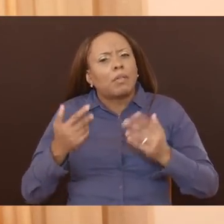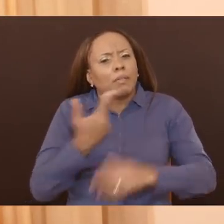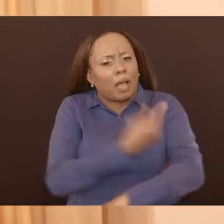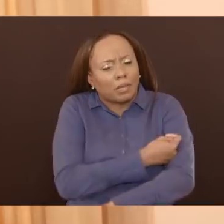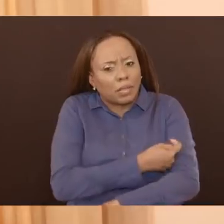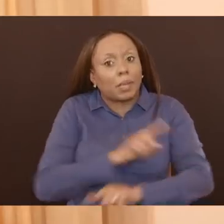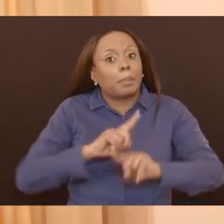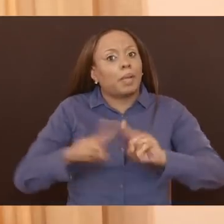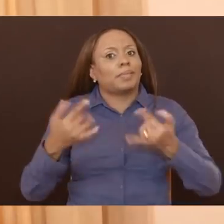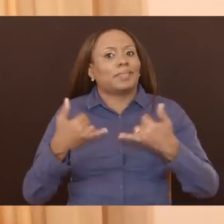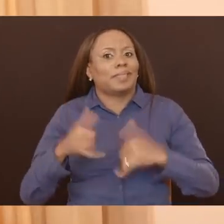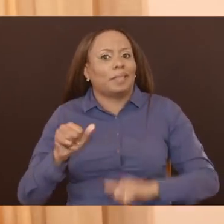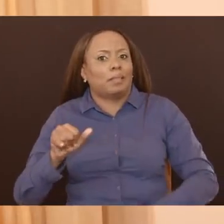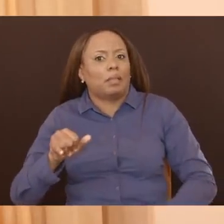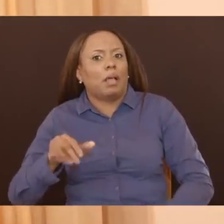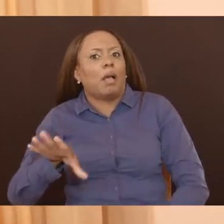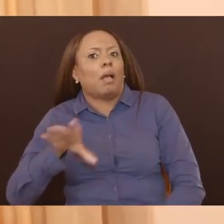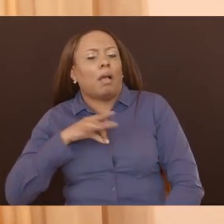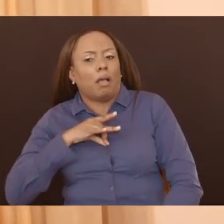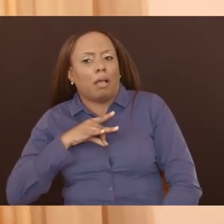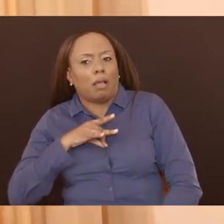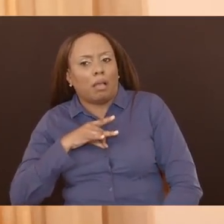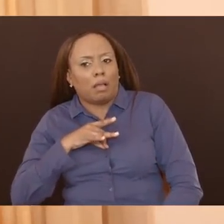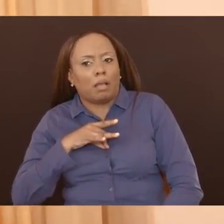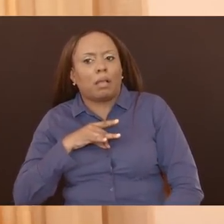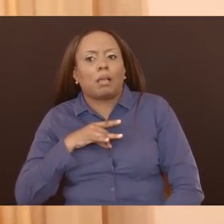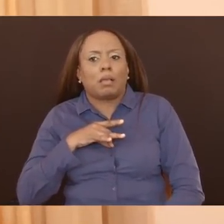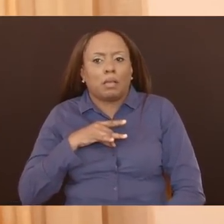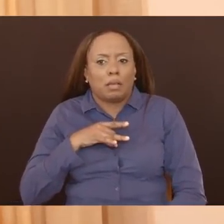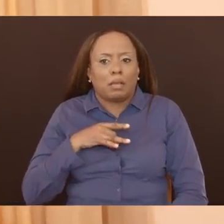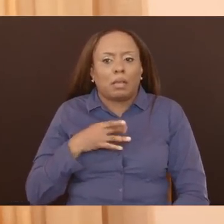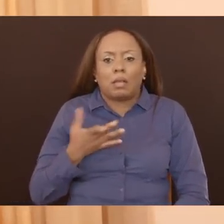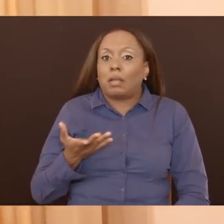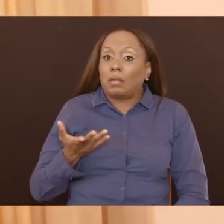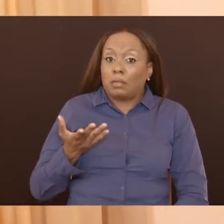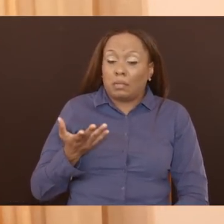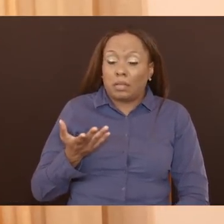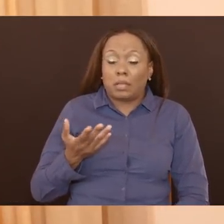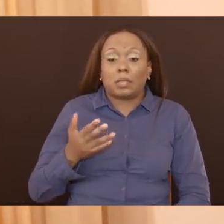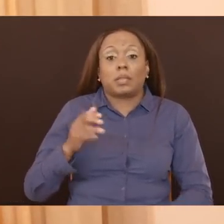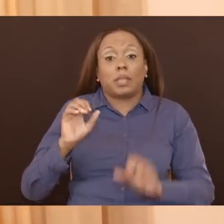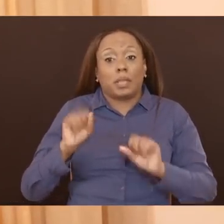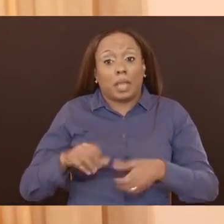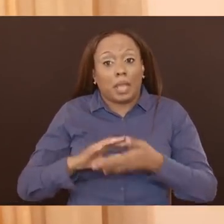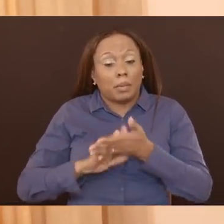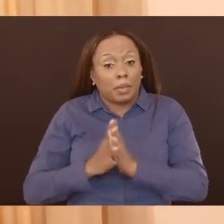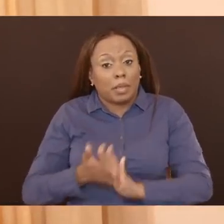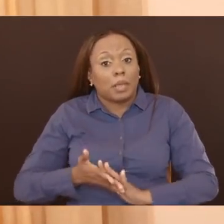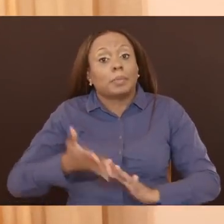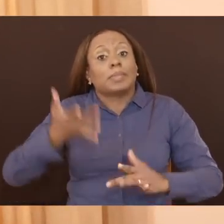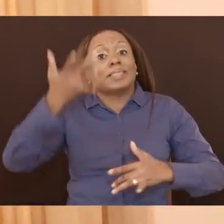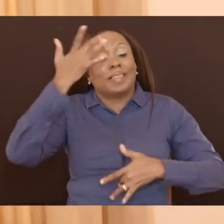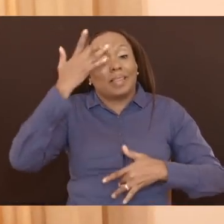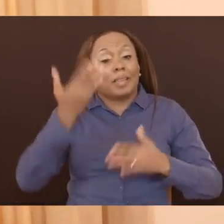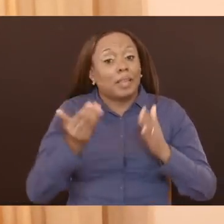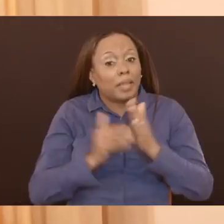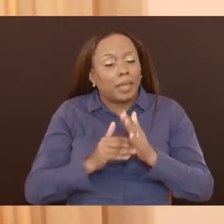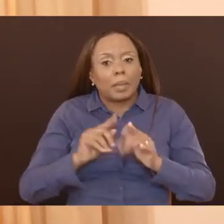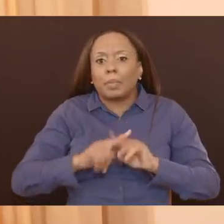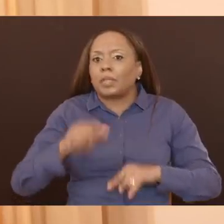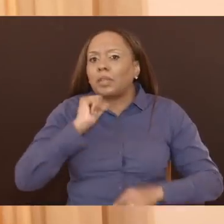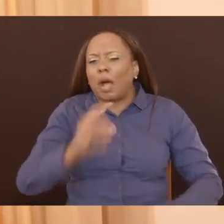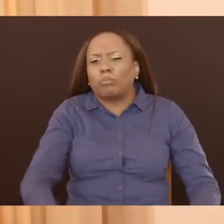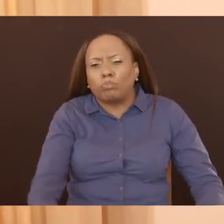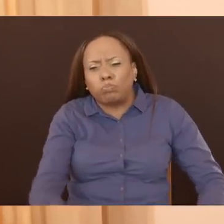seriously compromised as others. Not impossible, but very unlikely. And we see it in the figures that the Ministry of Health is now giving to the